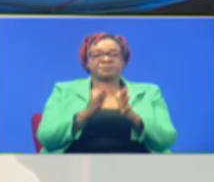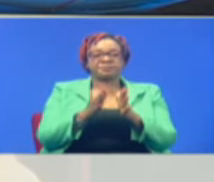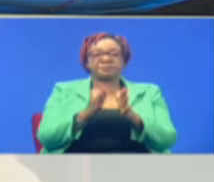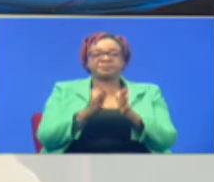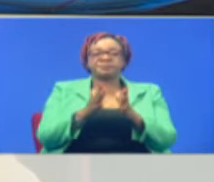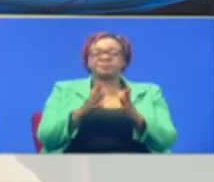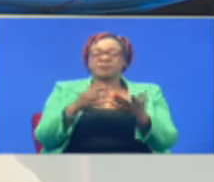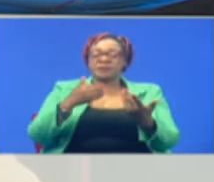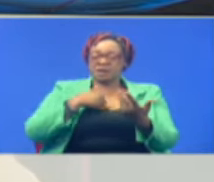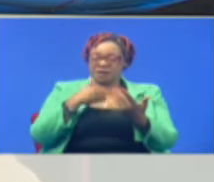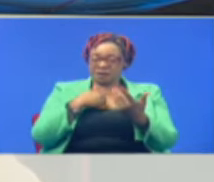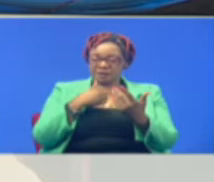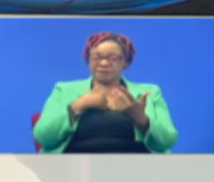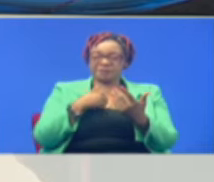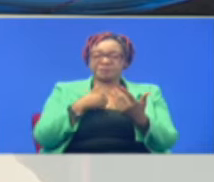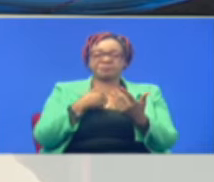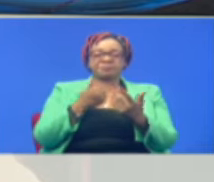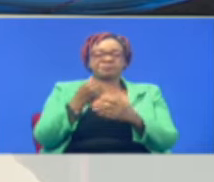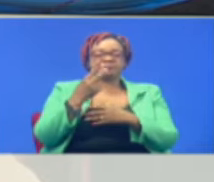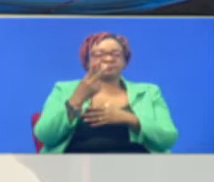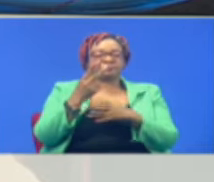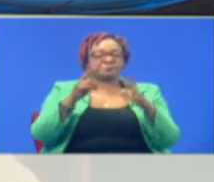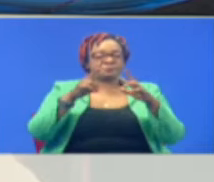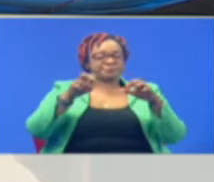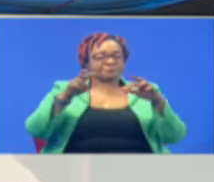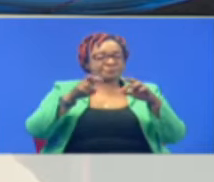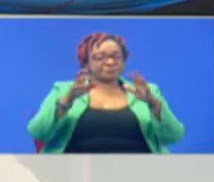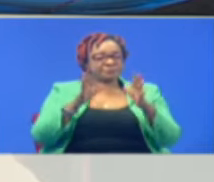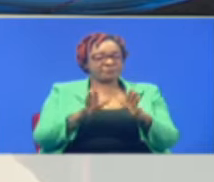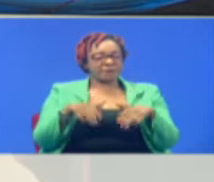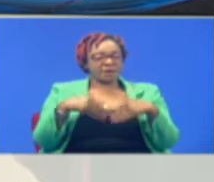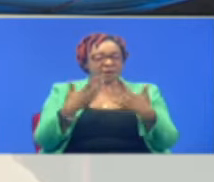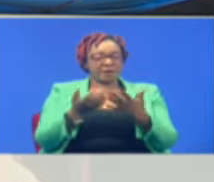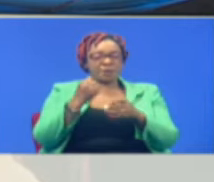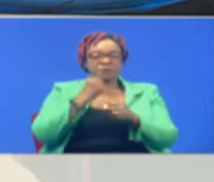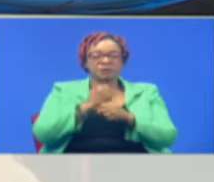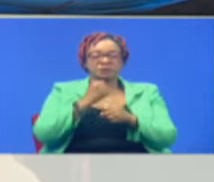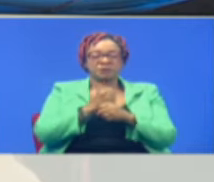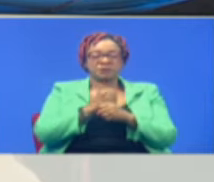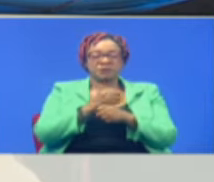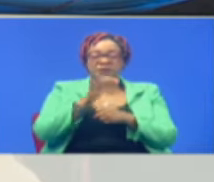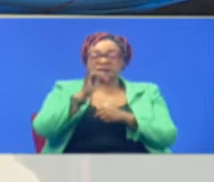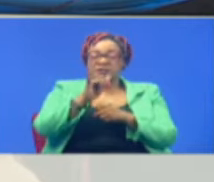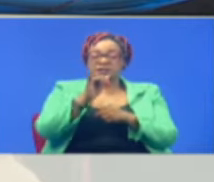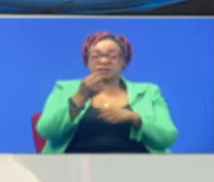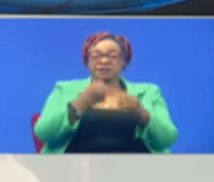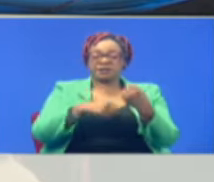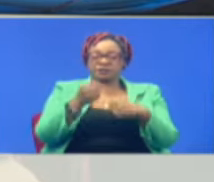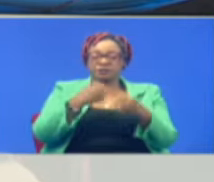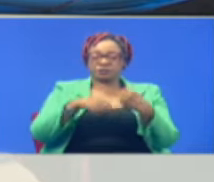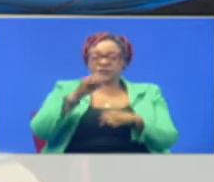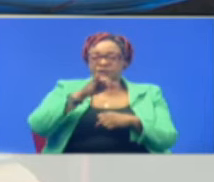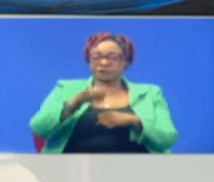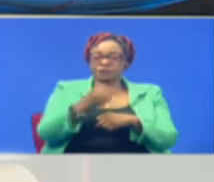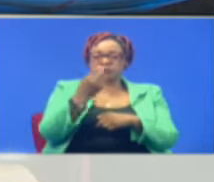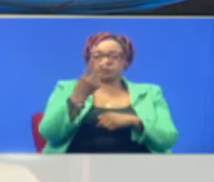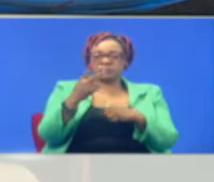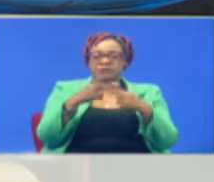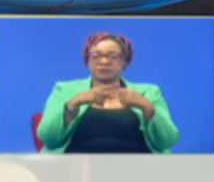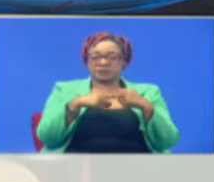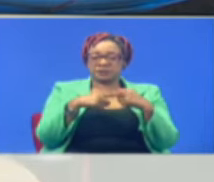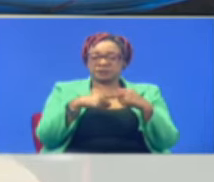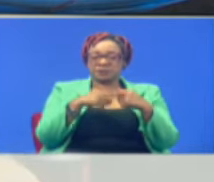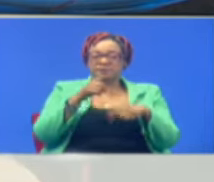chilling account to investigators how he carried out the heinous act. On January 26th, after